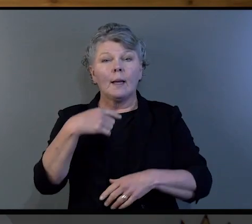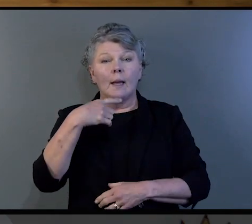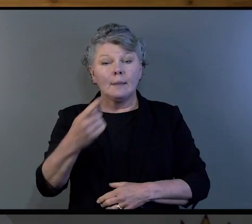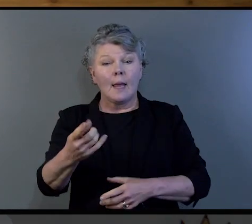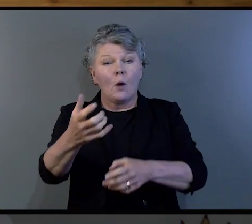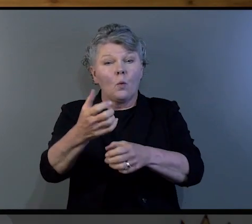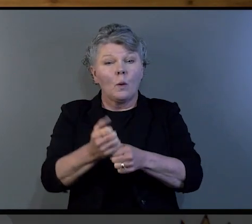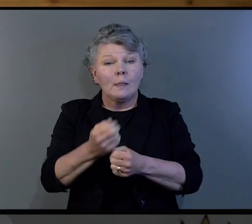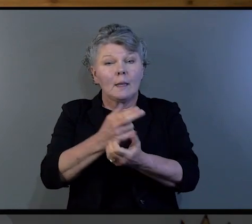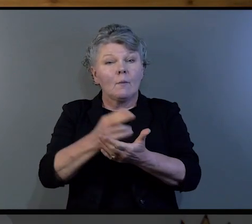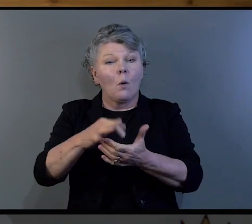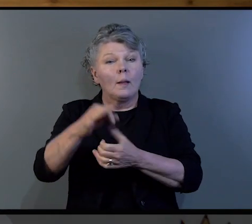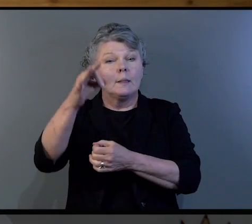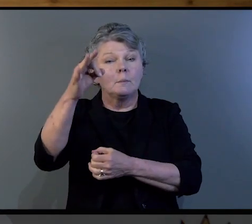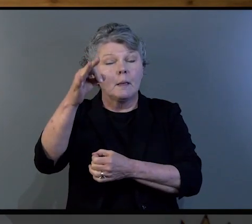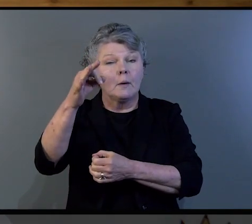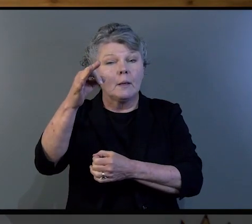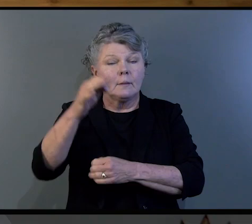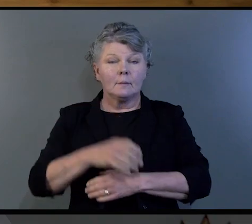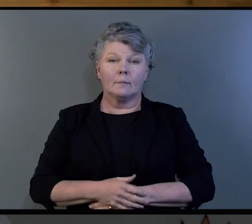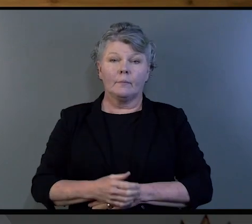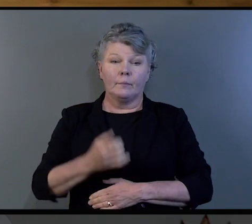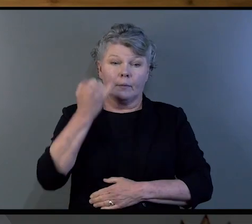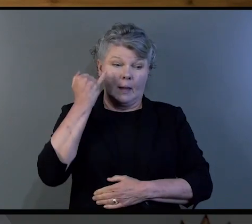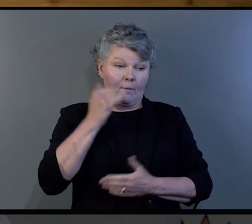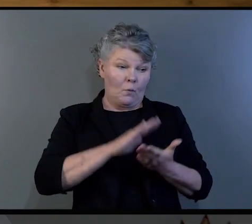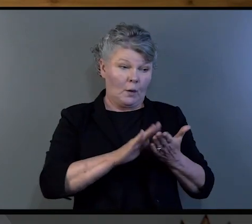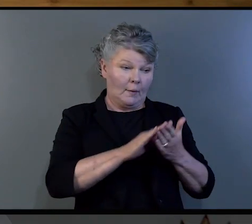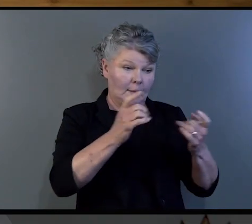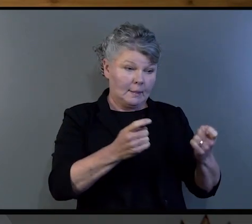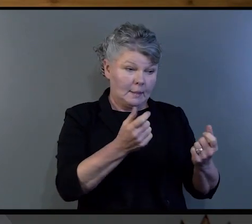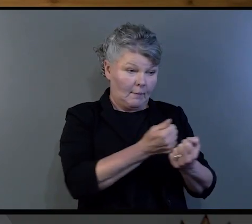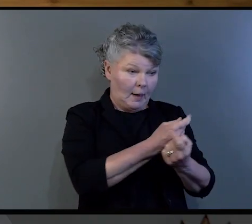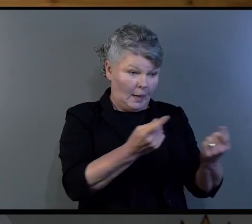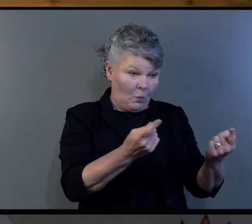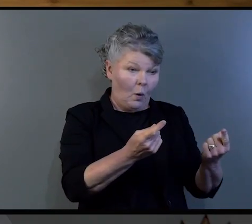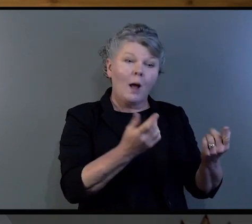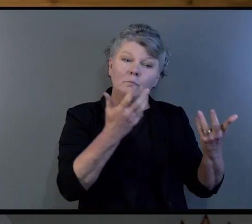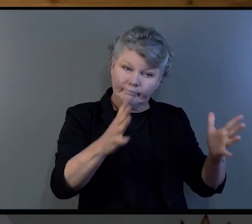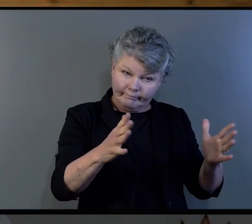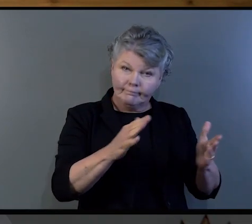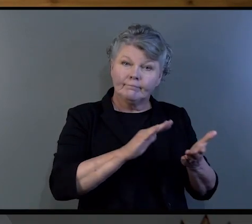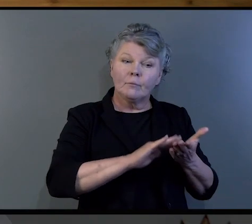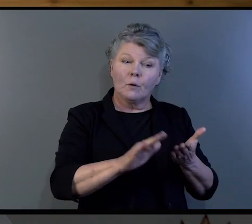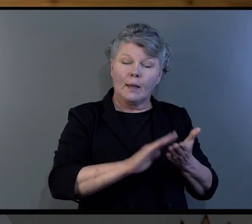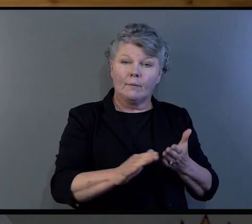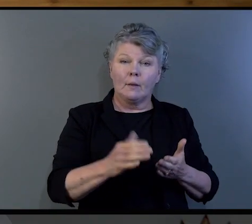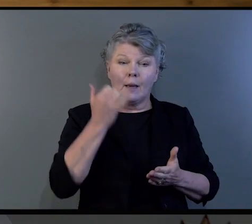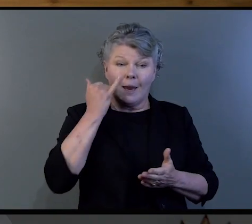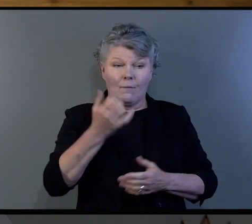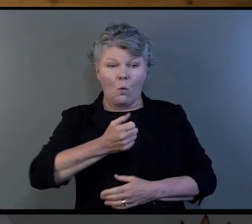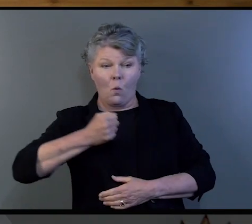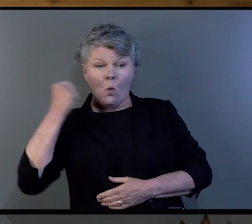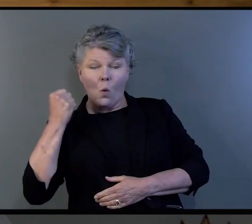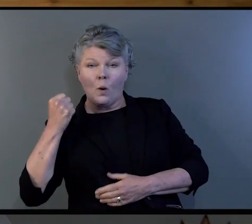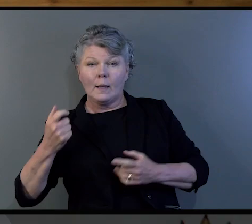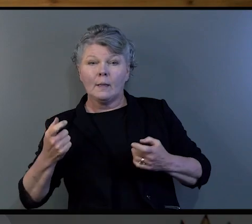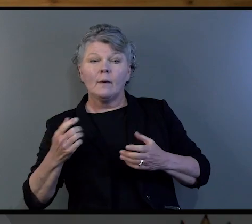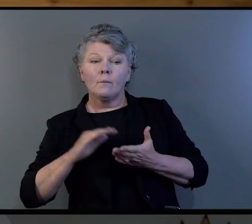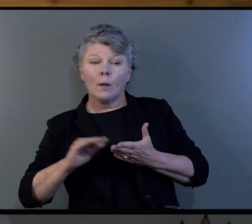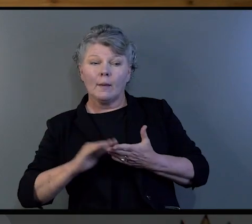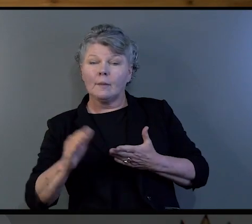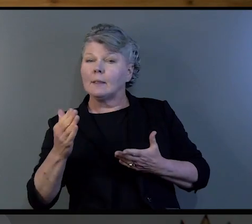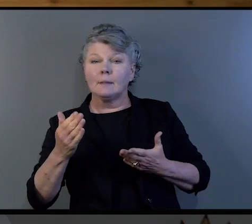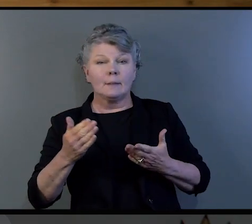them, "Receive the Holy Spirit. If you forgive the sins of any, they are forgiven them. If you withhold forgiveness from any, it